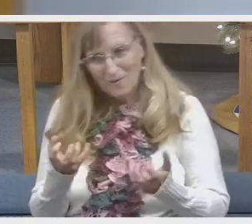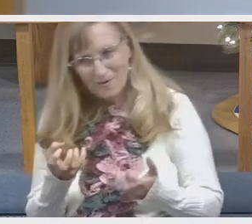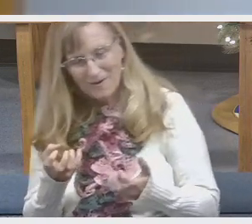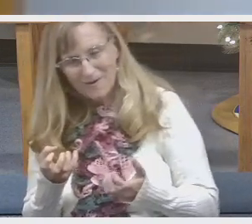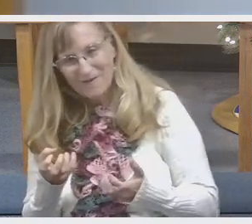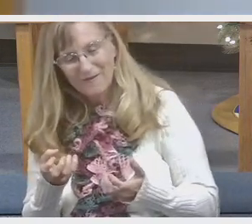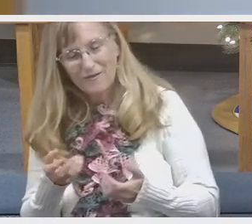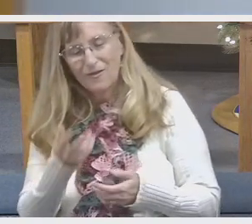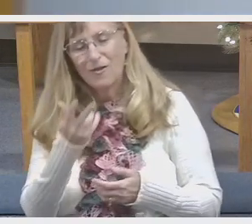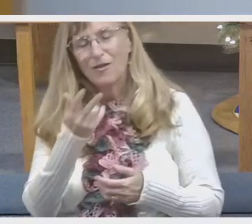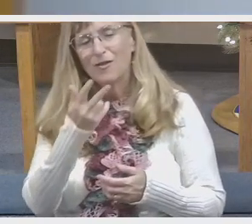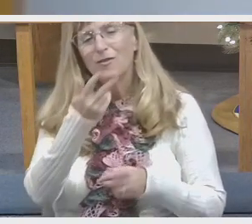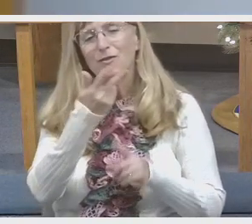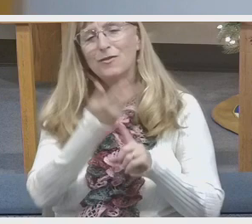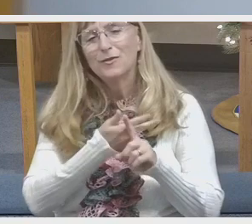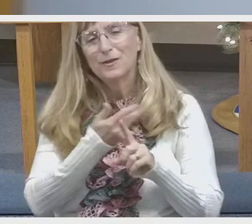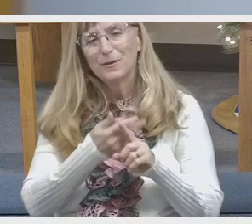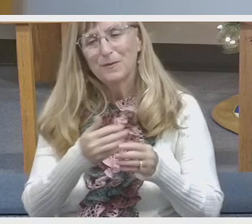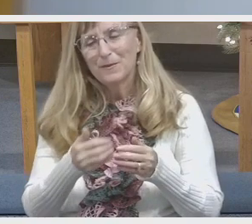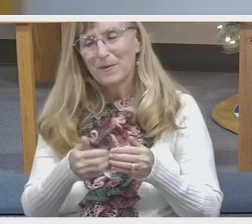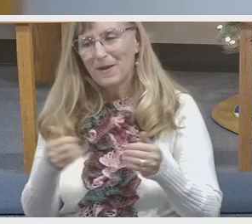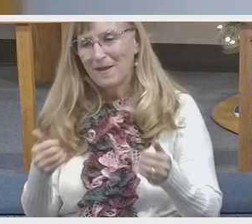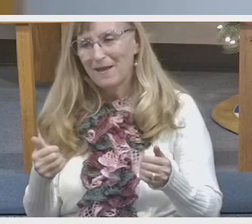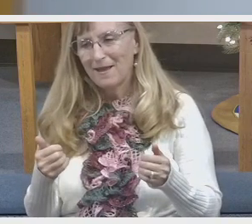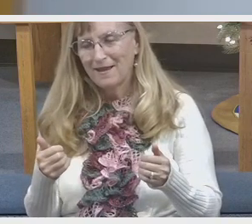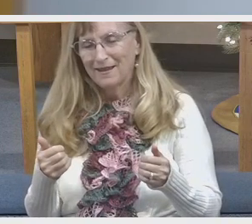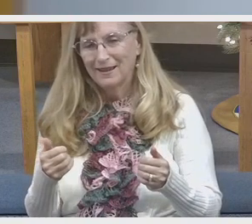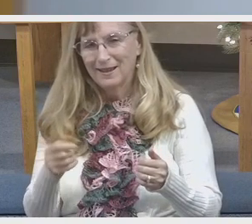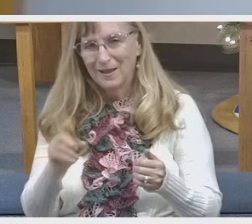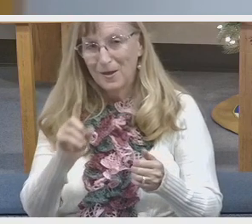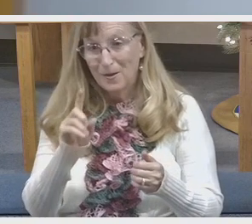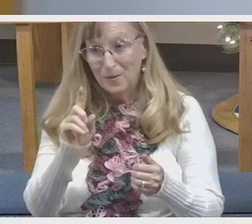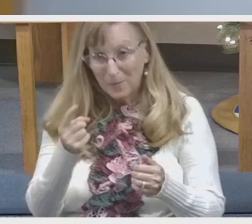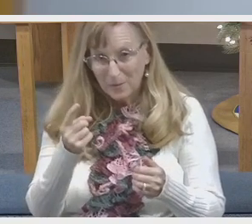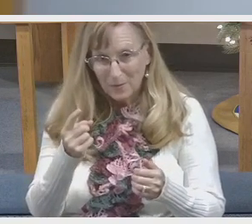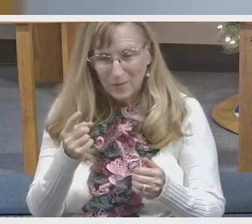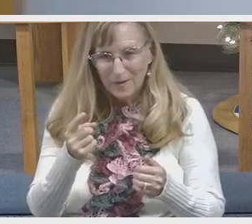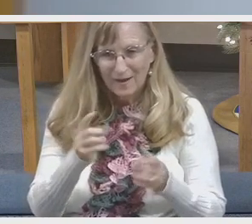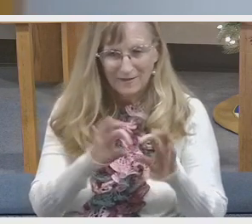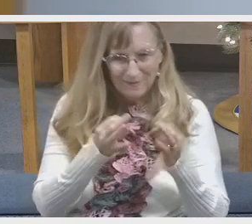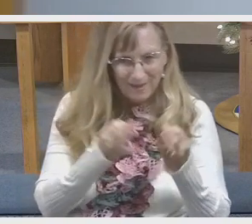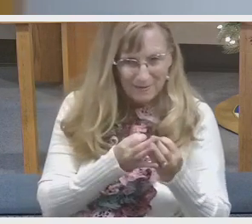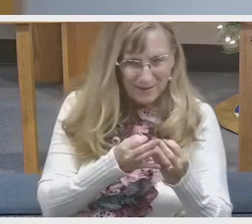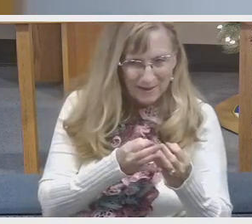were 3 months apart. And one of the relatives took the name and named their child